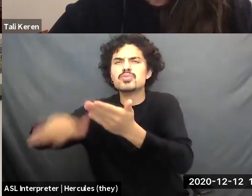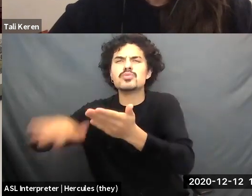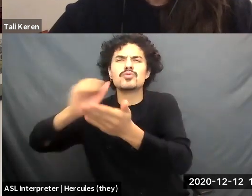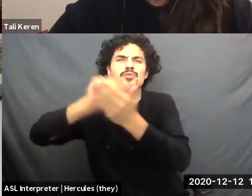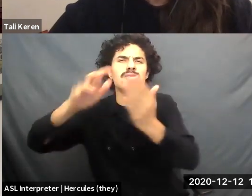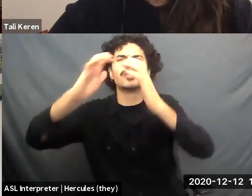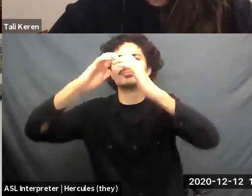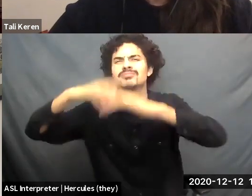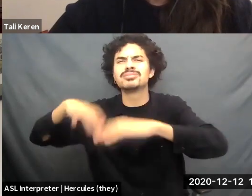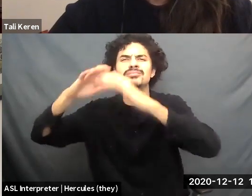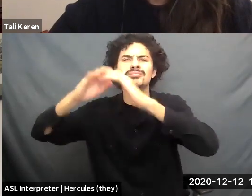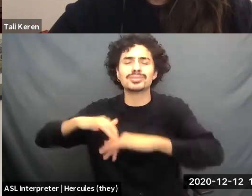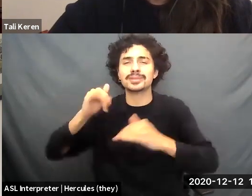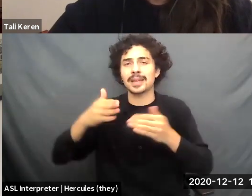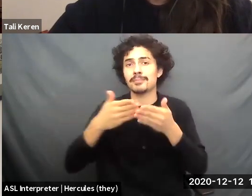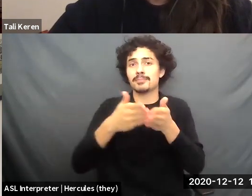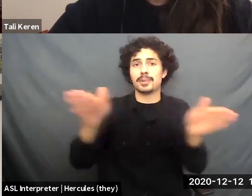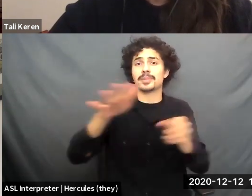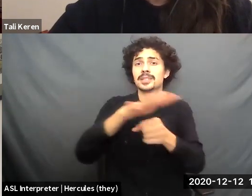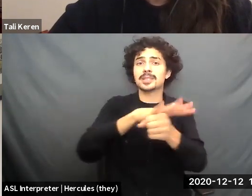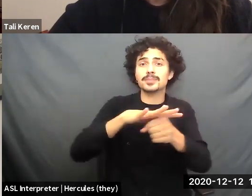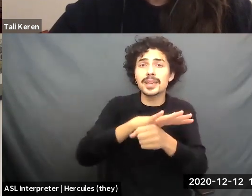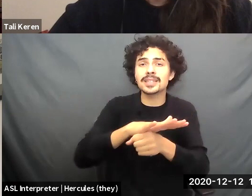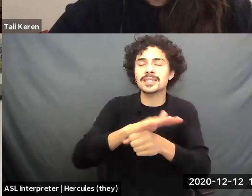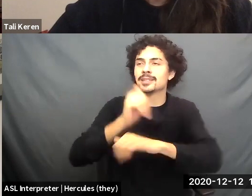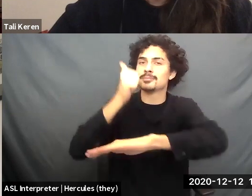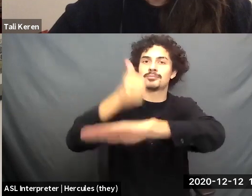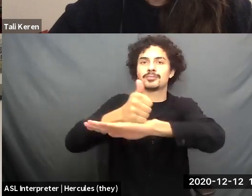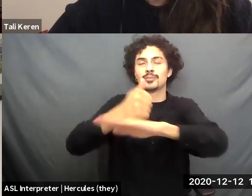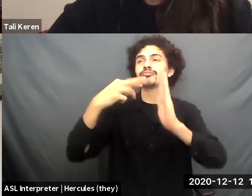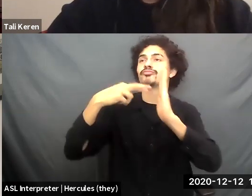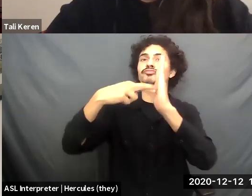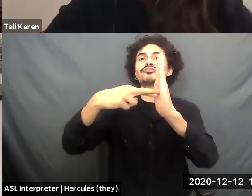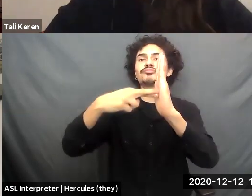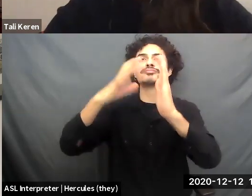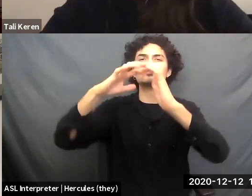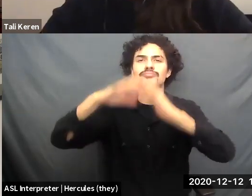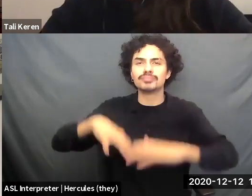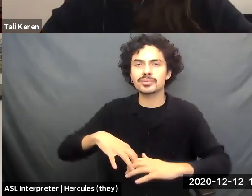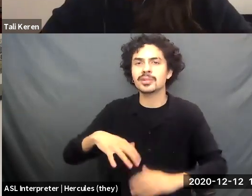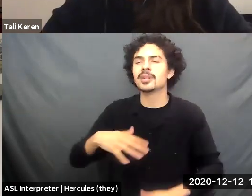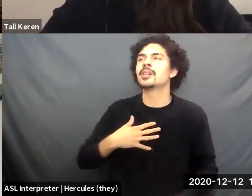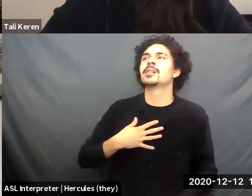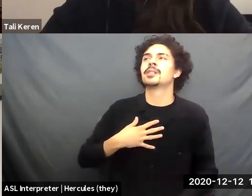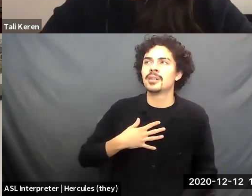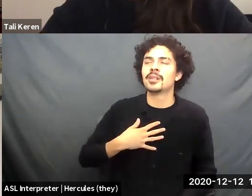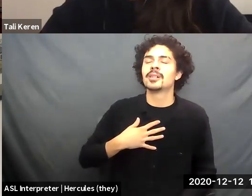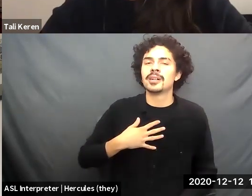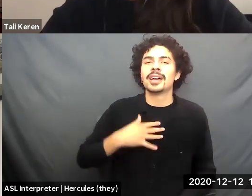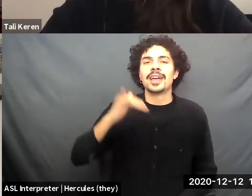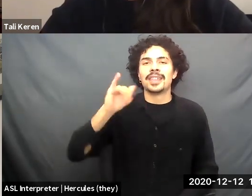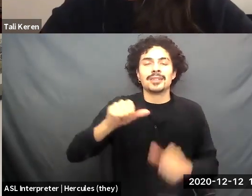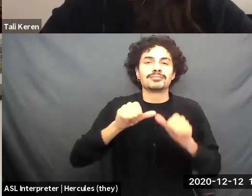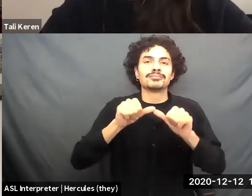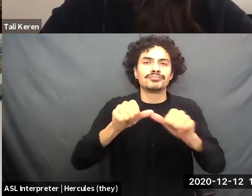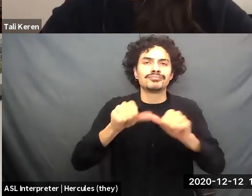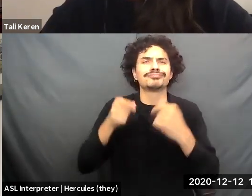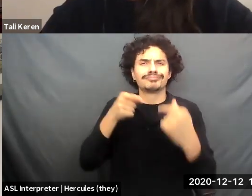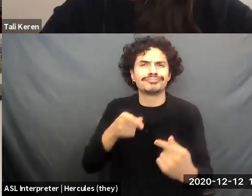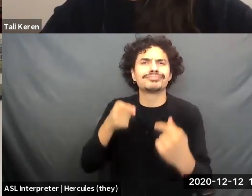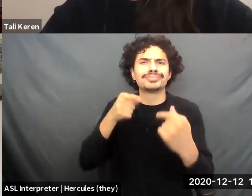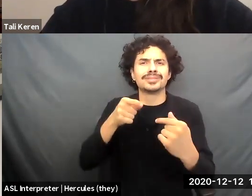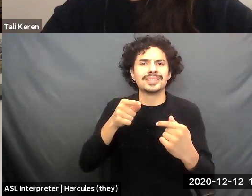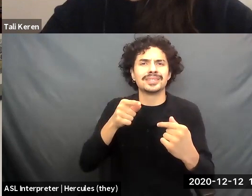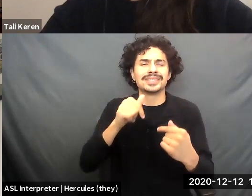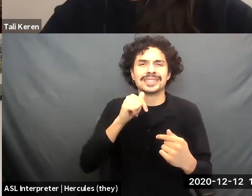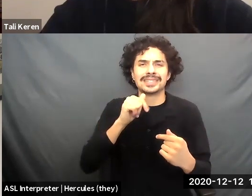space, um, in terms of monumental representation. And it is such a kind of constant struggle and a transnational one. But